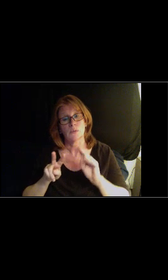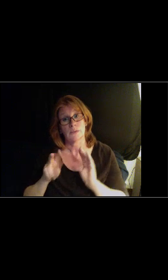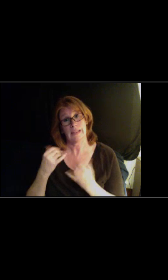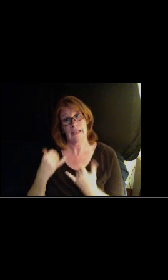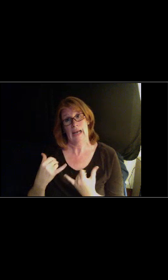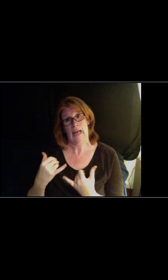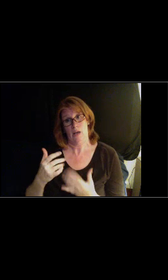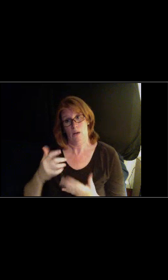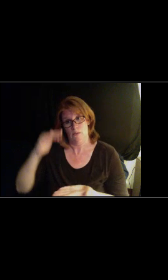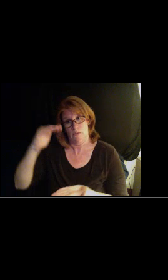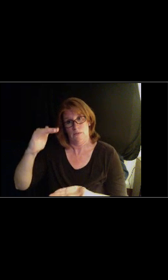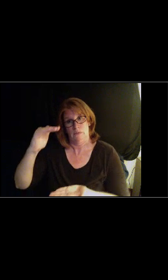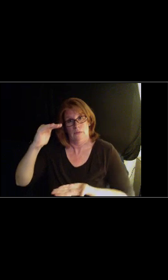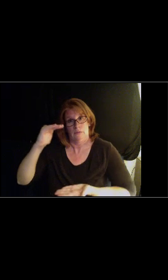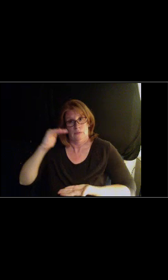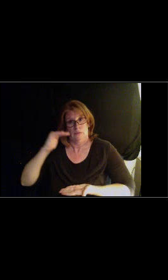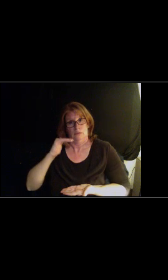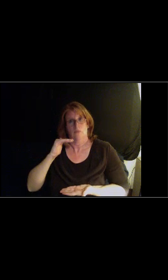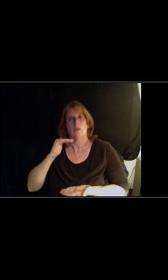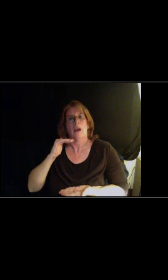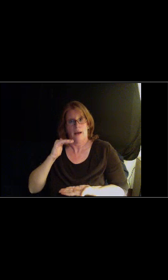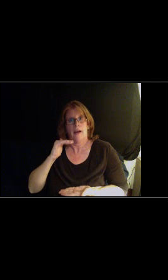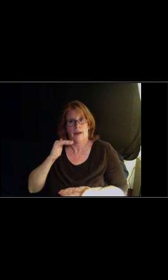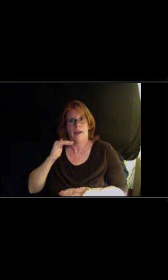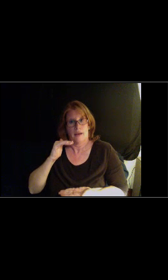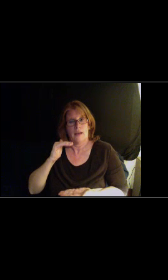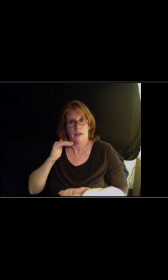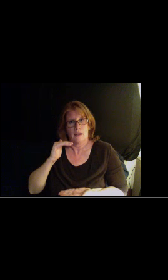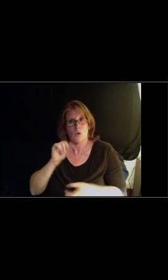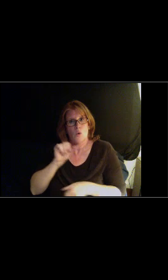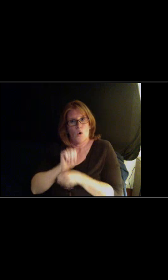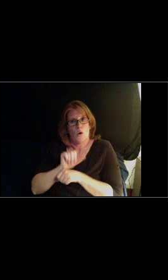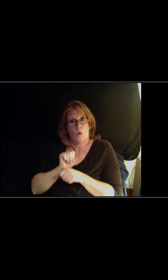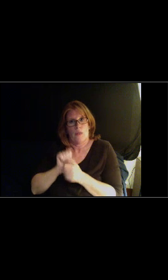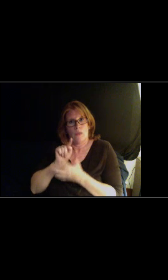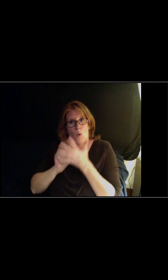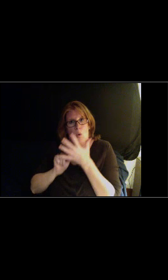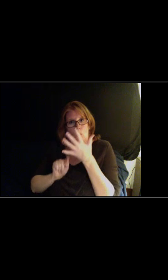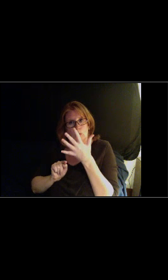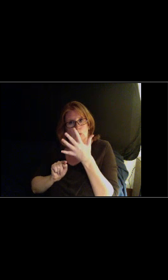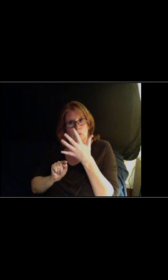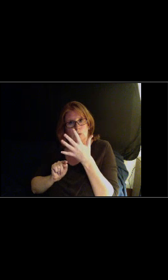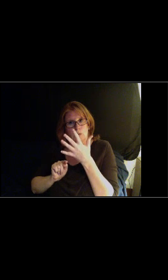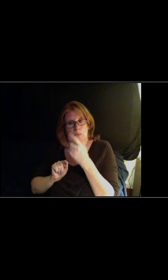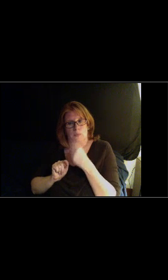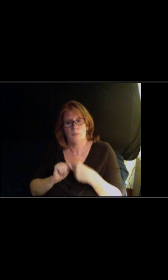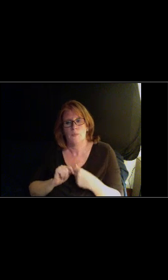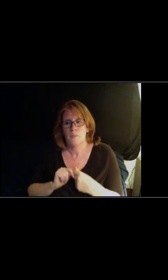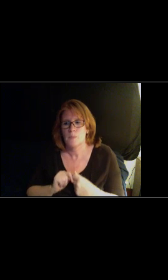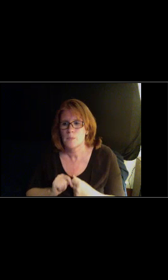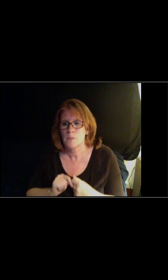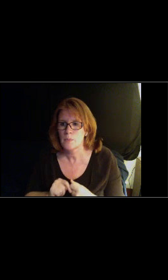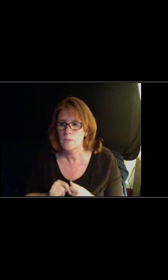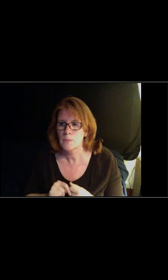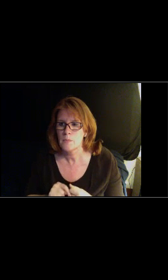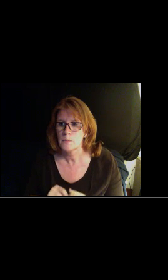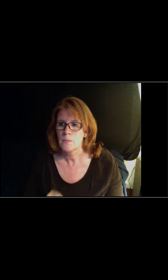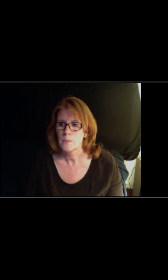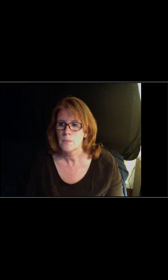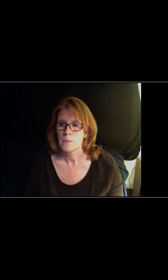mediator. What are these values that we're seeing, that we're getting behind these metaphors?